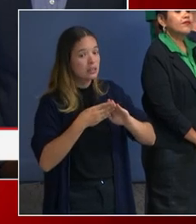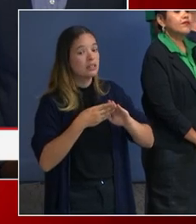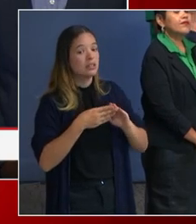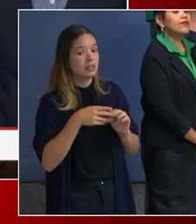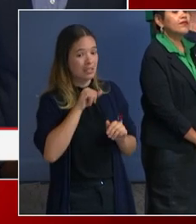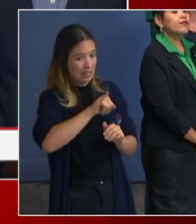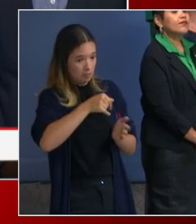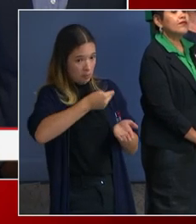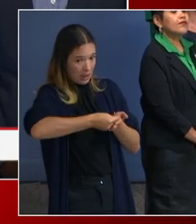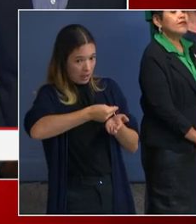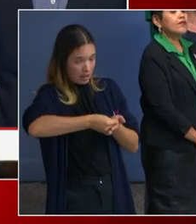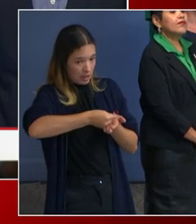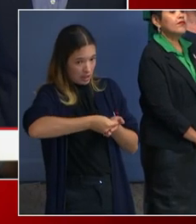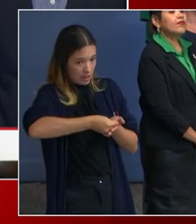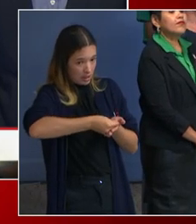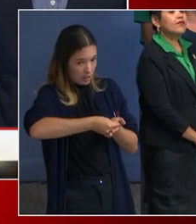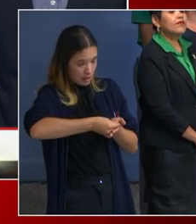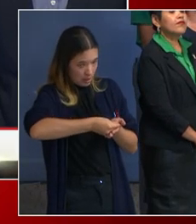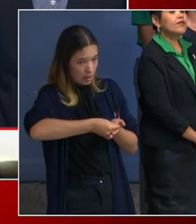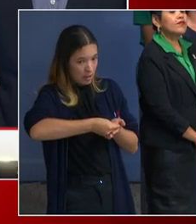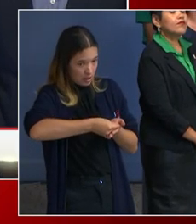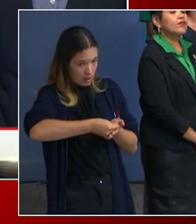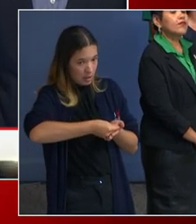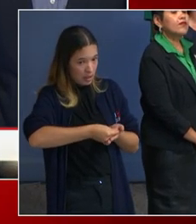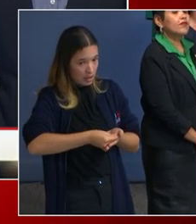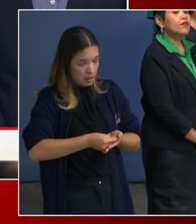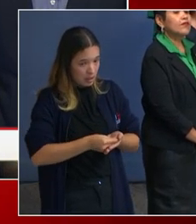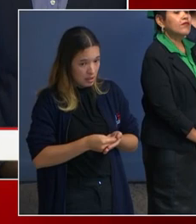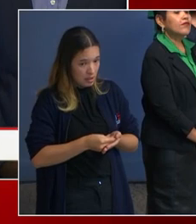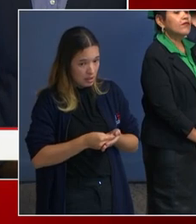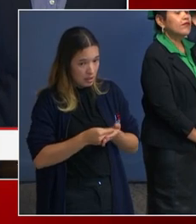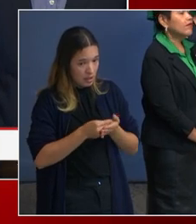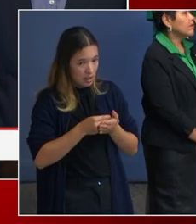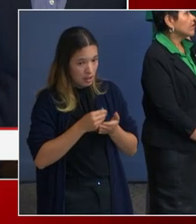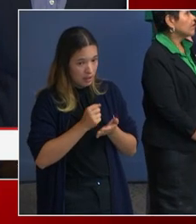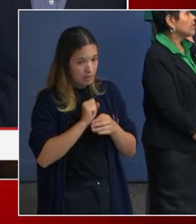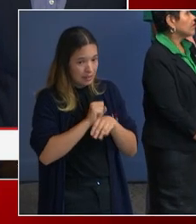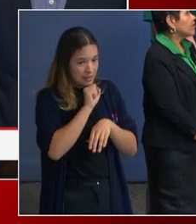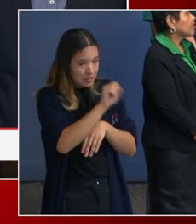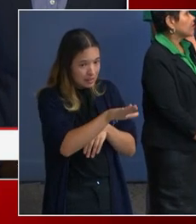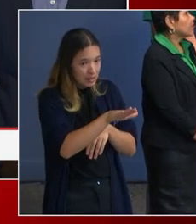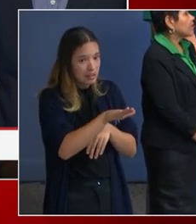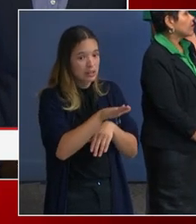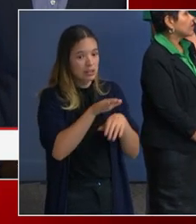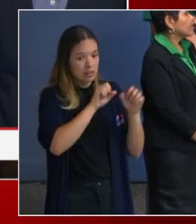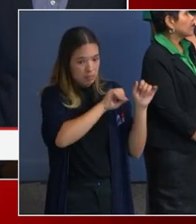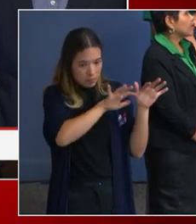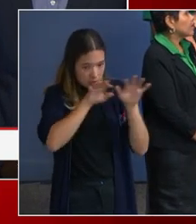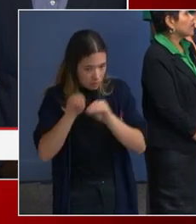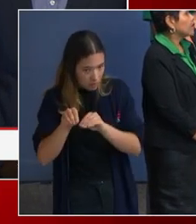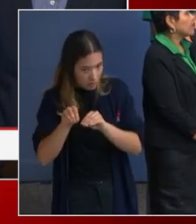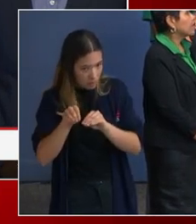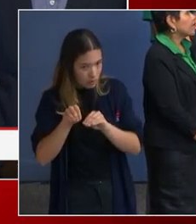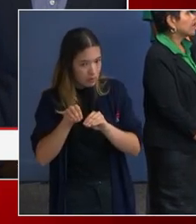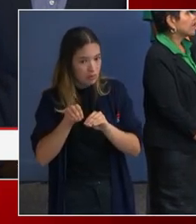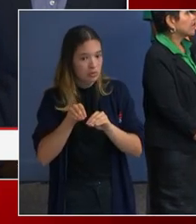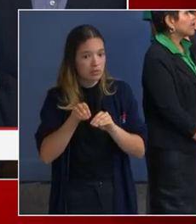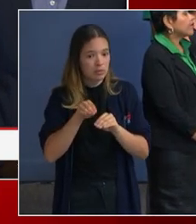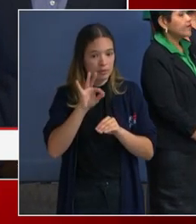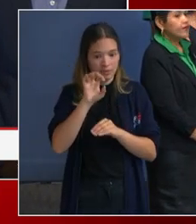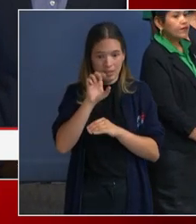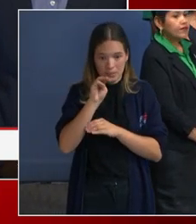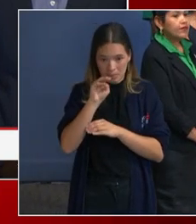about, to get the migrants on their way? The FEMA eligible expenses include